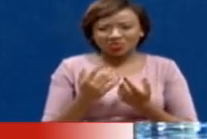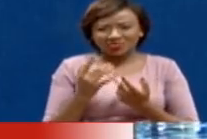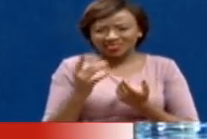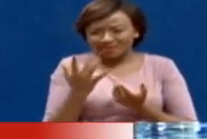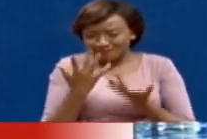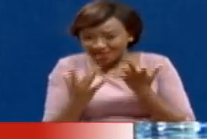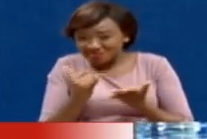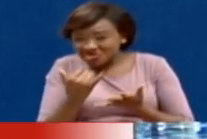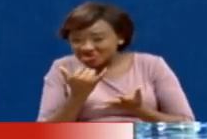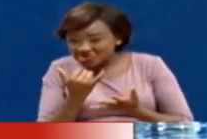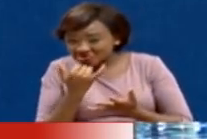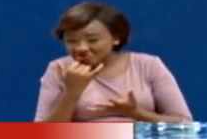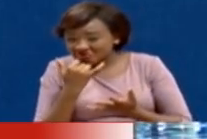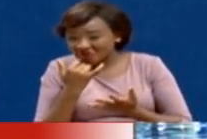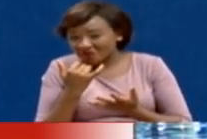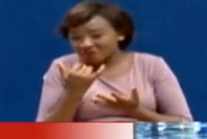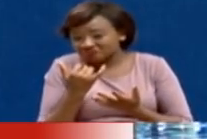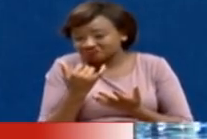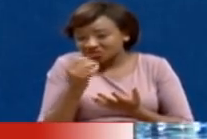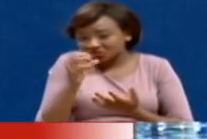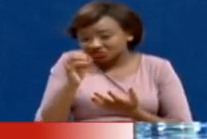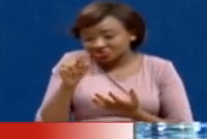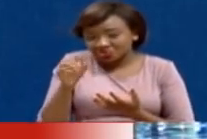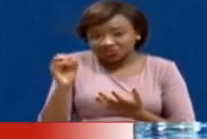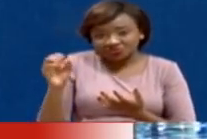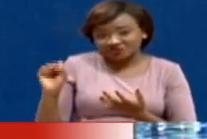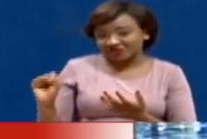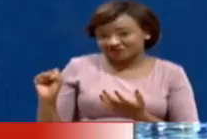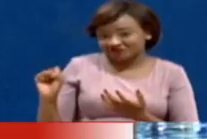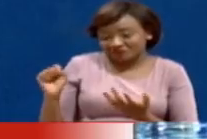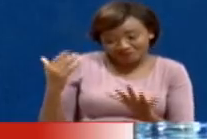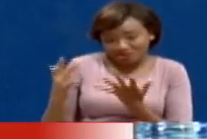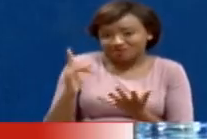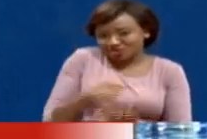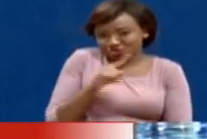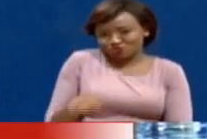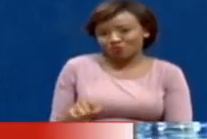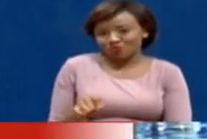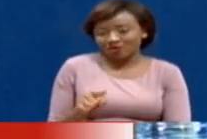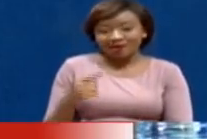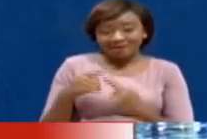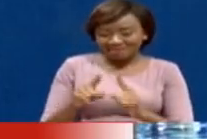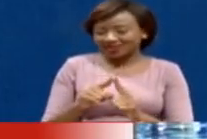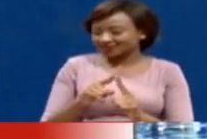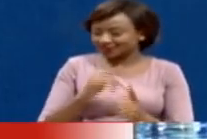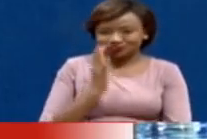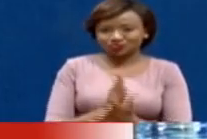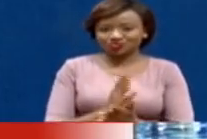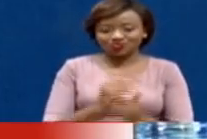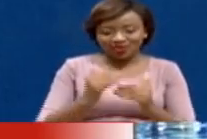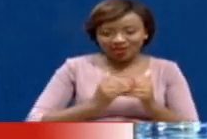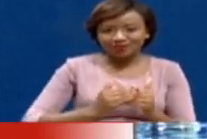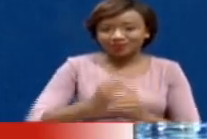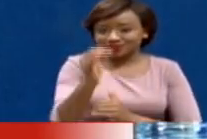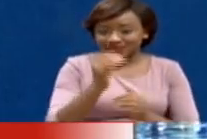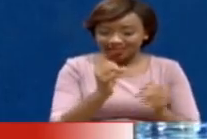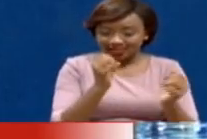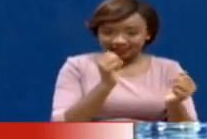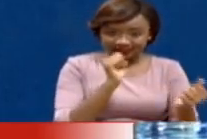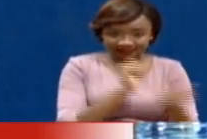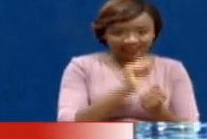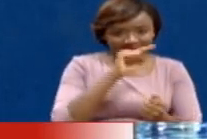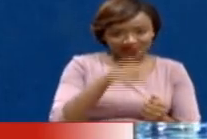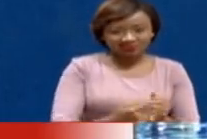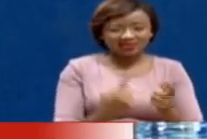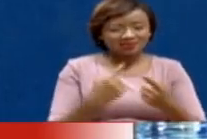0.05. However, it is not all doom and gloom. If we go ahead and practice what we have been